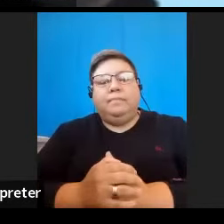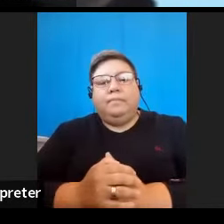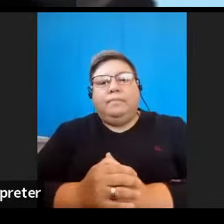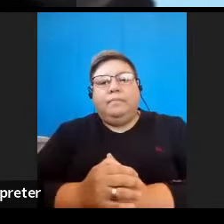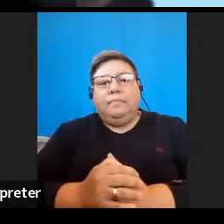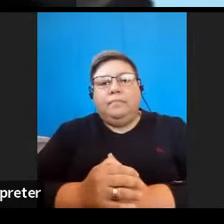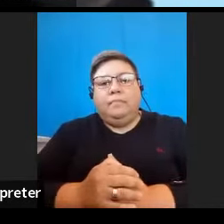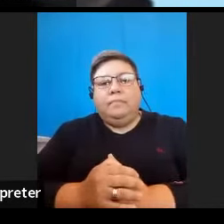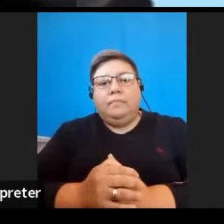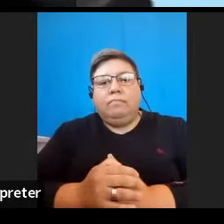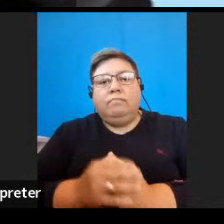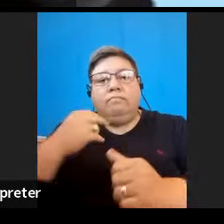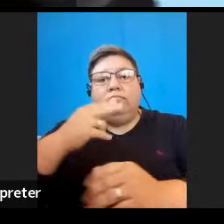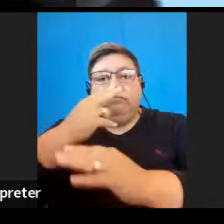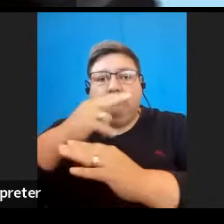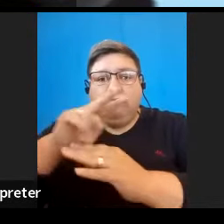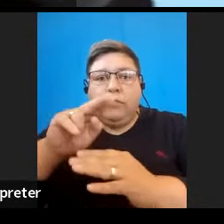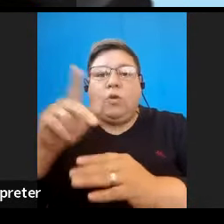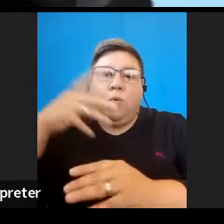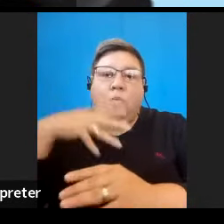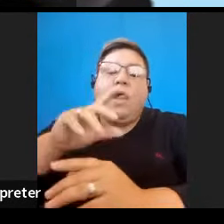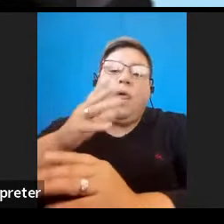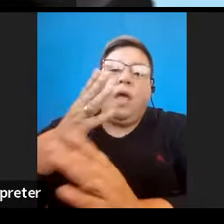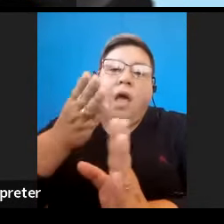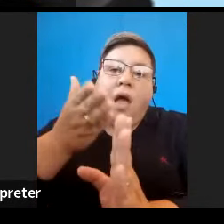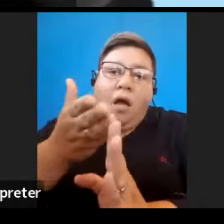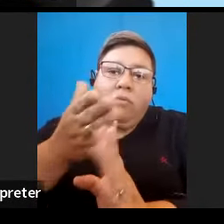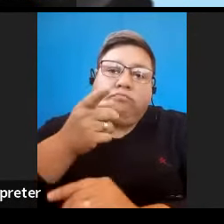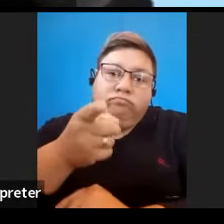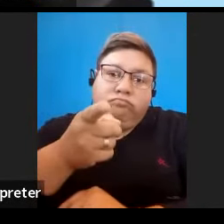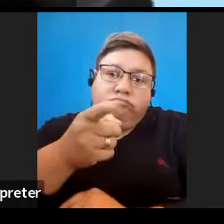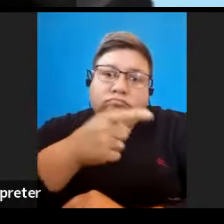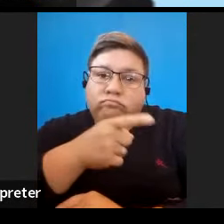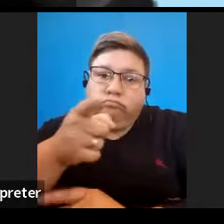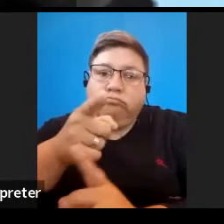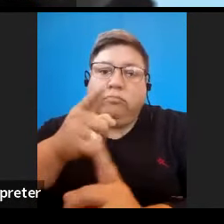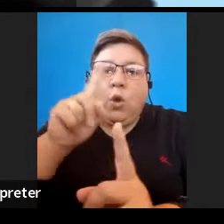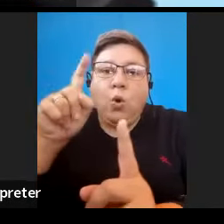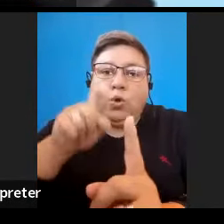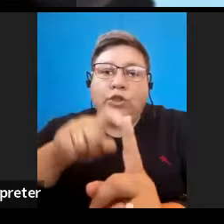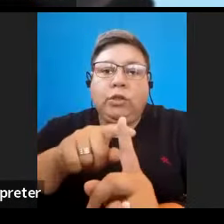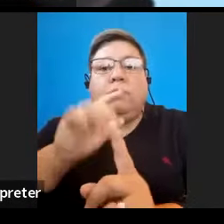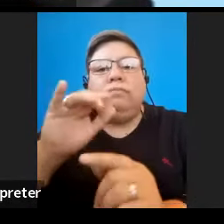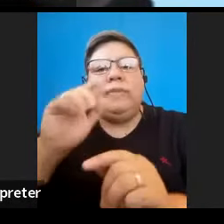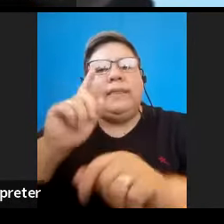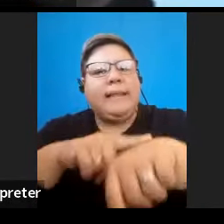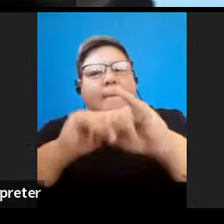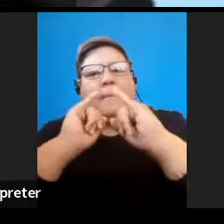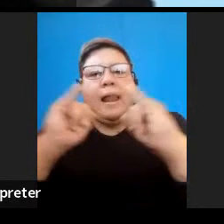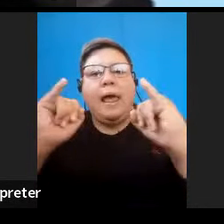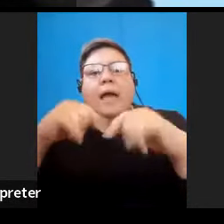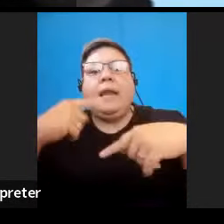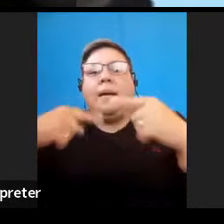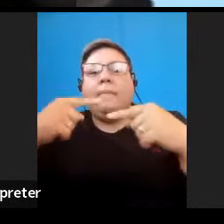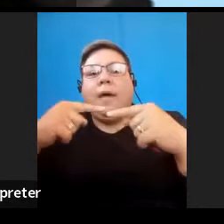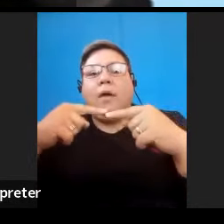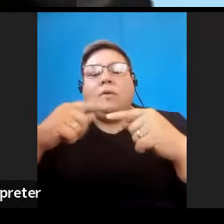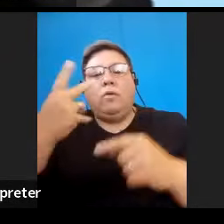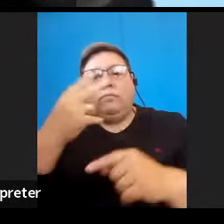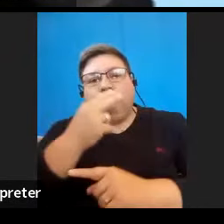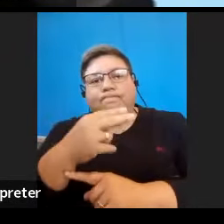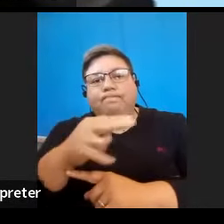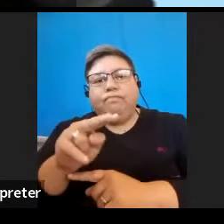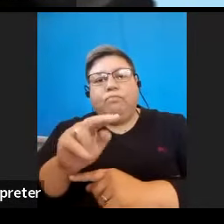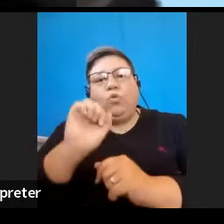Pelisa will take care of this question. It's with regards to the timelines that we take to recognize and process